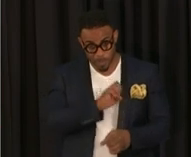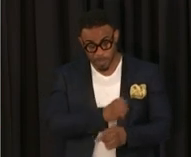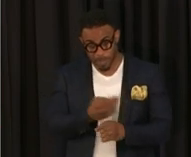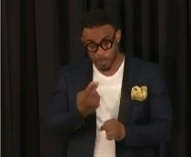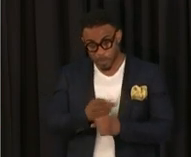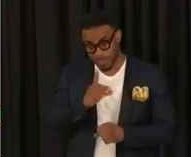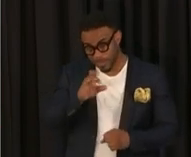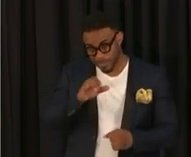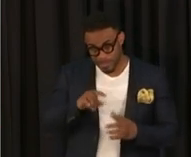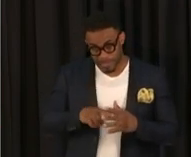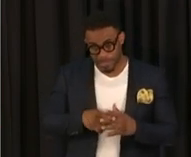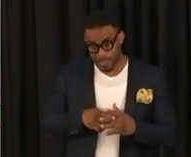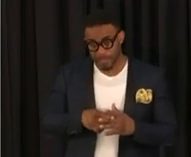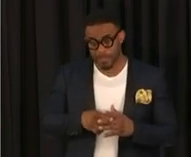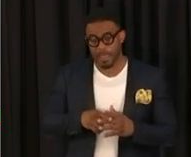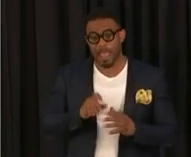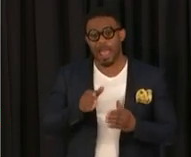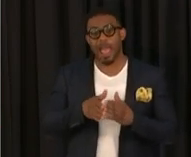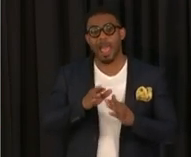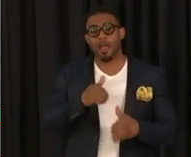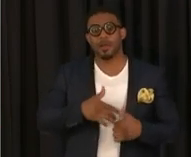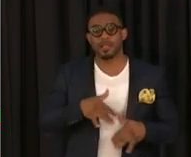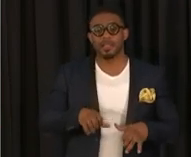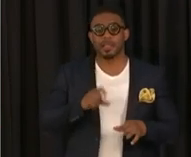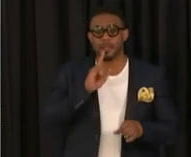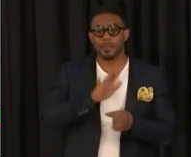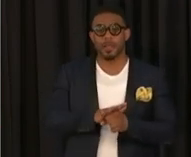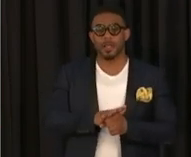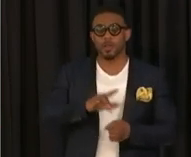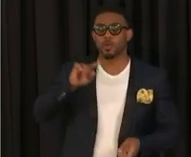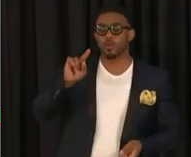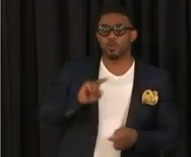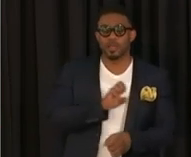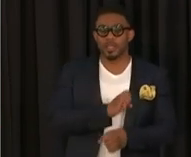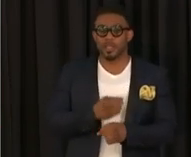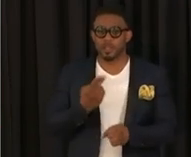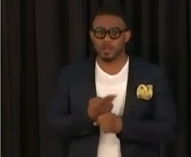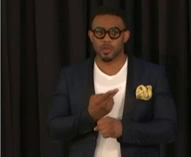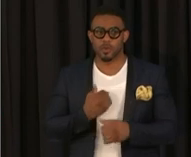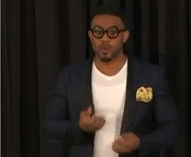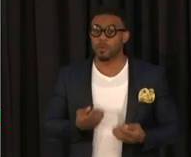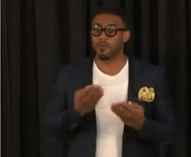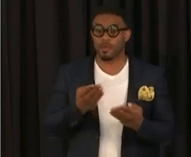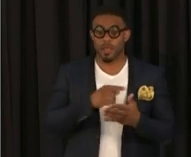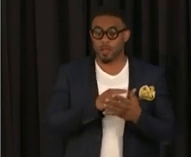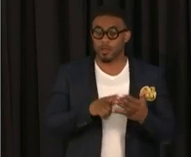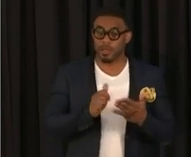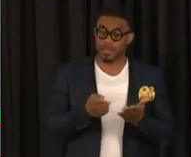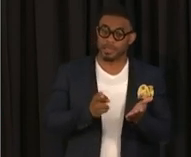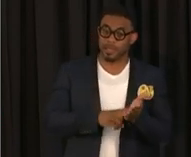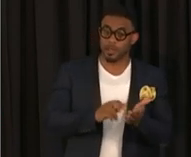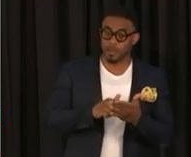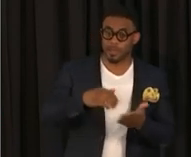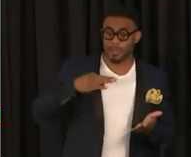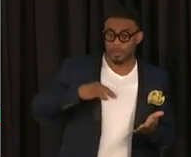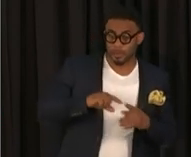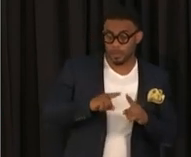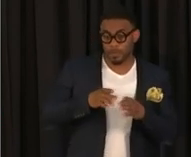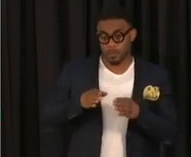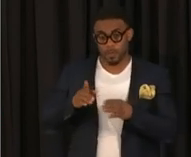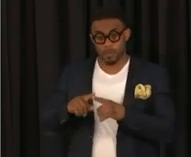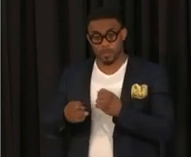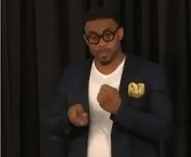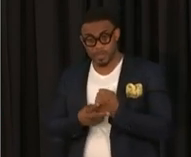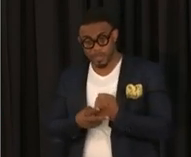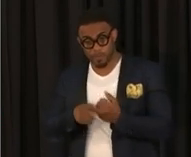The Reduce Energy Use DC Initiative asks residents to take a pledge to reduce their energy use, and we provide those that signed up with tips on